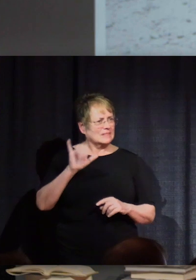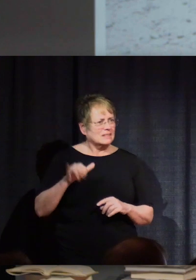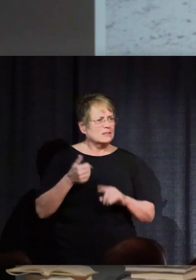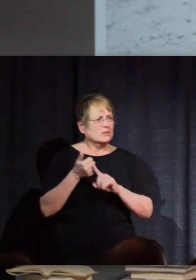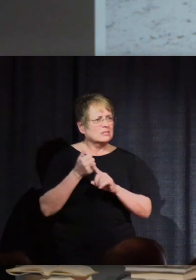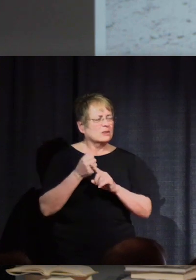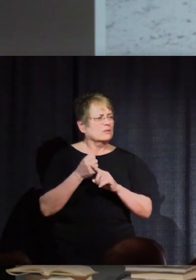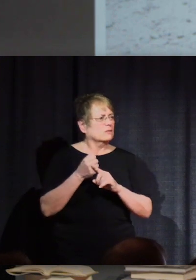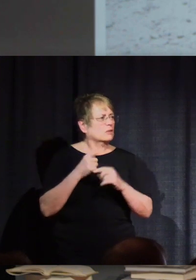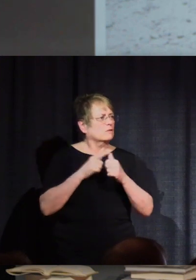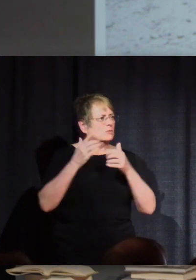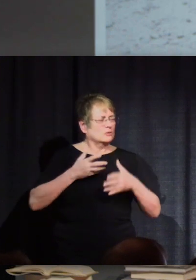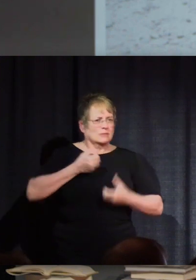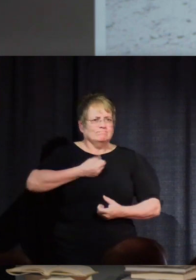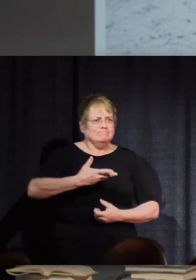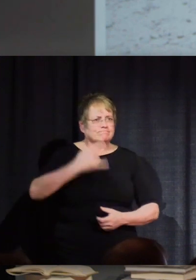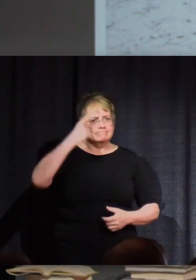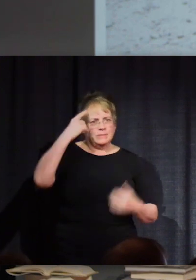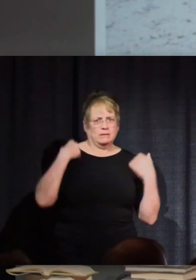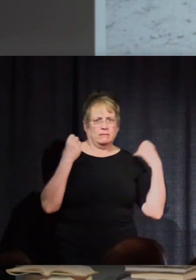about mental health.